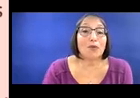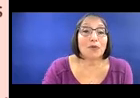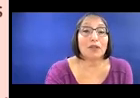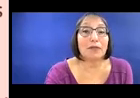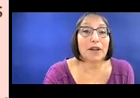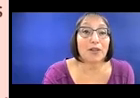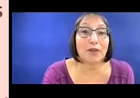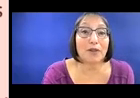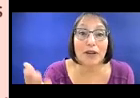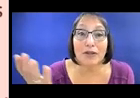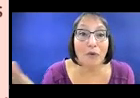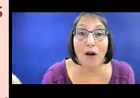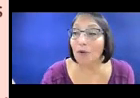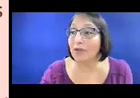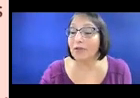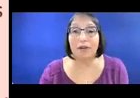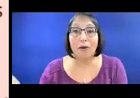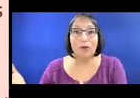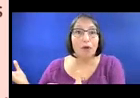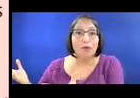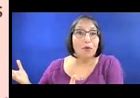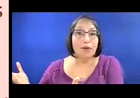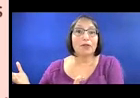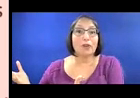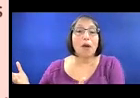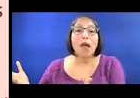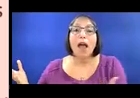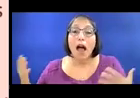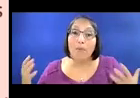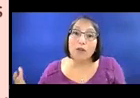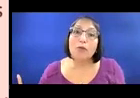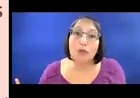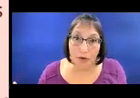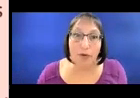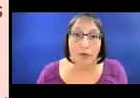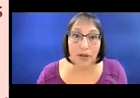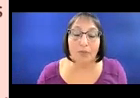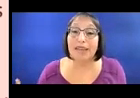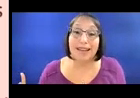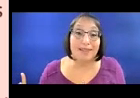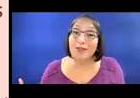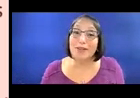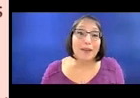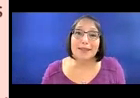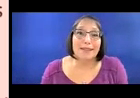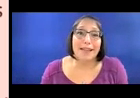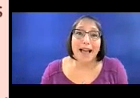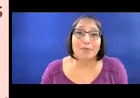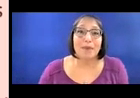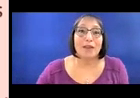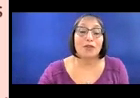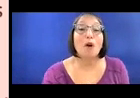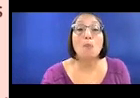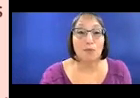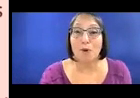tools for delivering instruction, as you all were, you know, you were also quick to show how many tools you're using, because it just makes the class